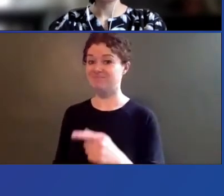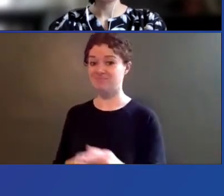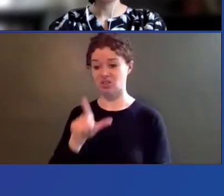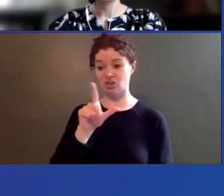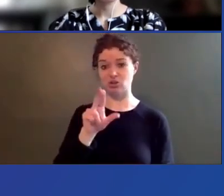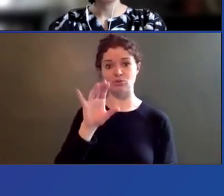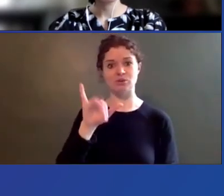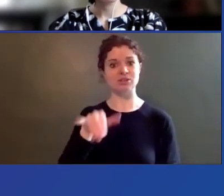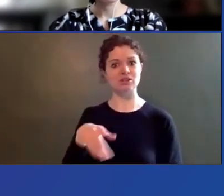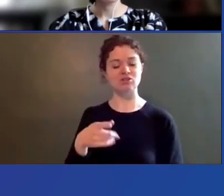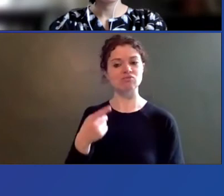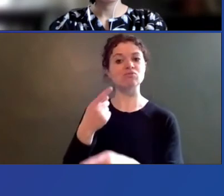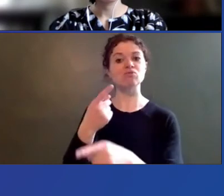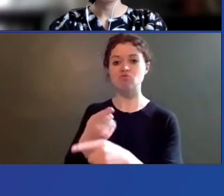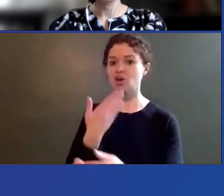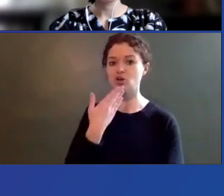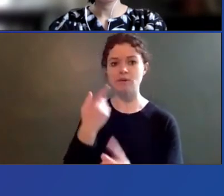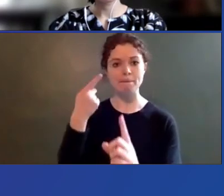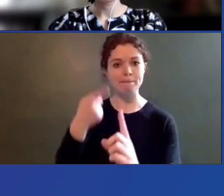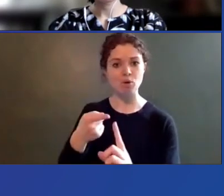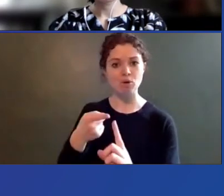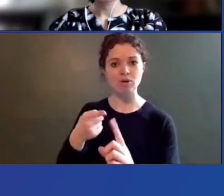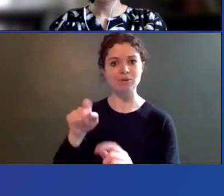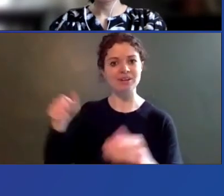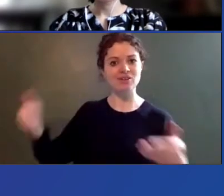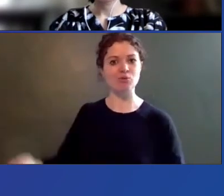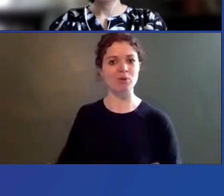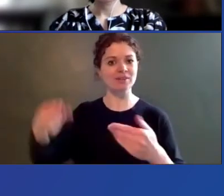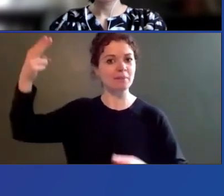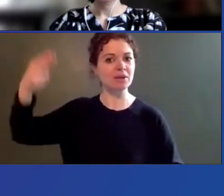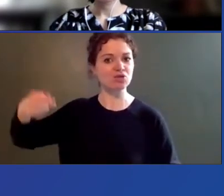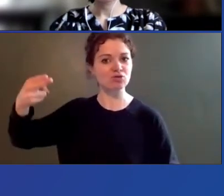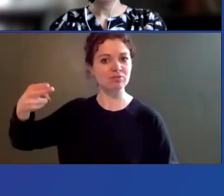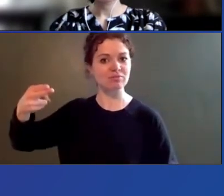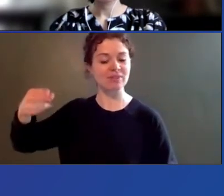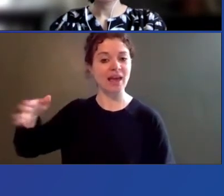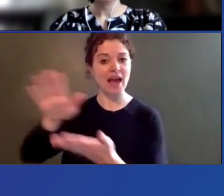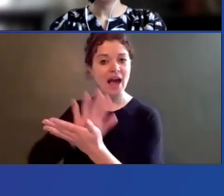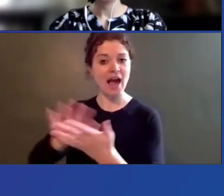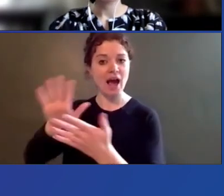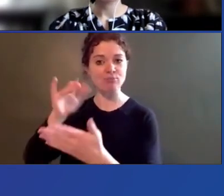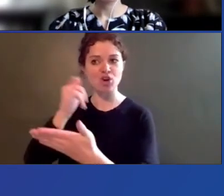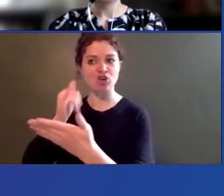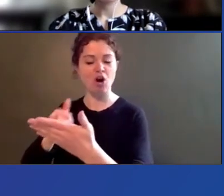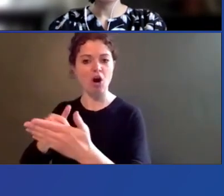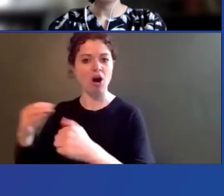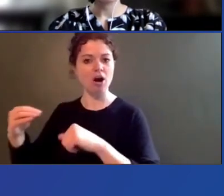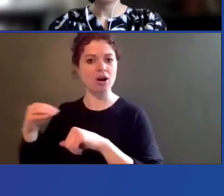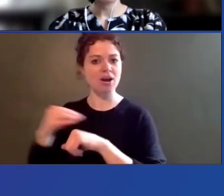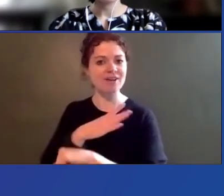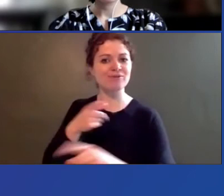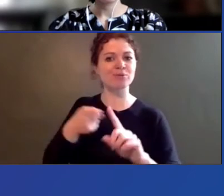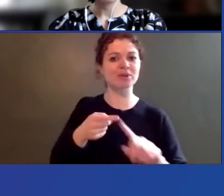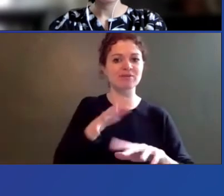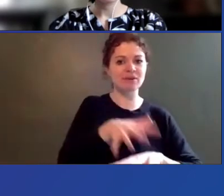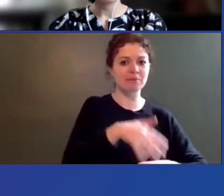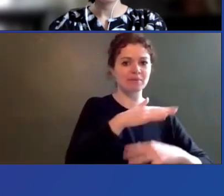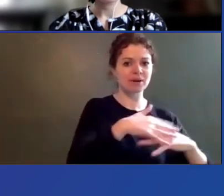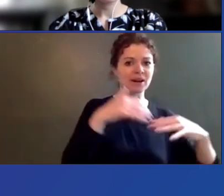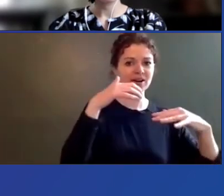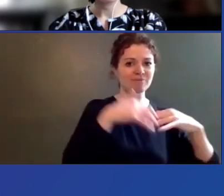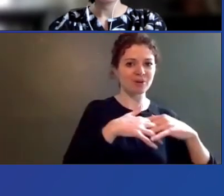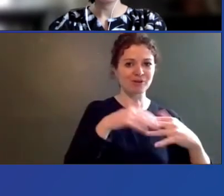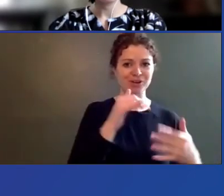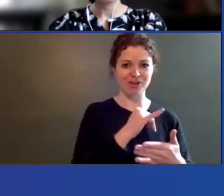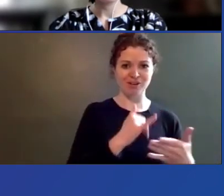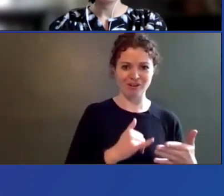up our history, right? That abstract art comes from looking at Native forms, Yeah, right? And to make those Native connections. design. Yeah. Yep. It's a history